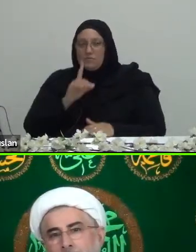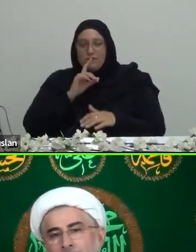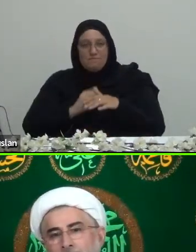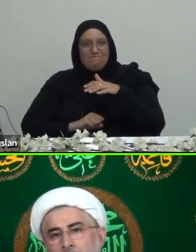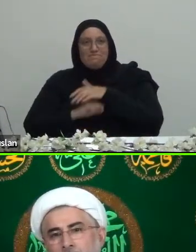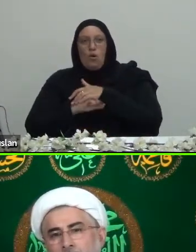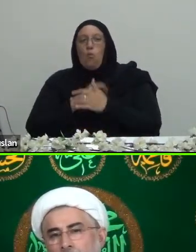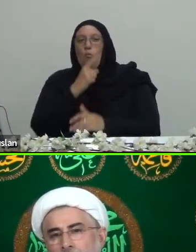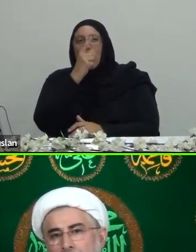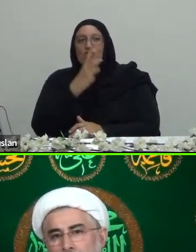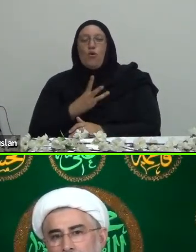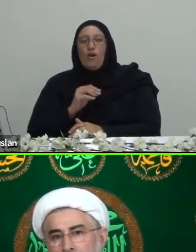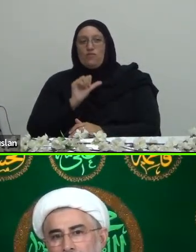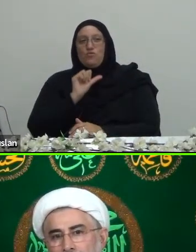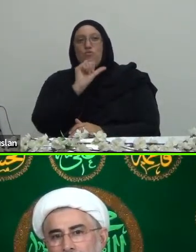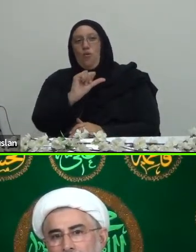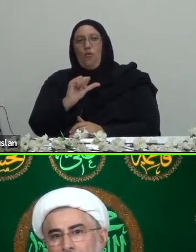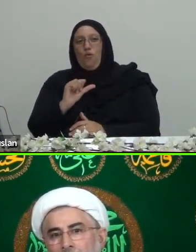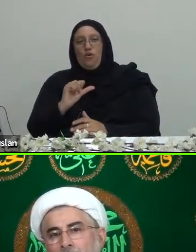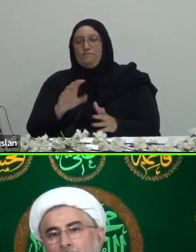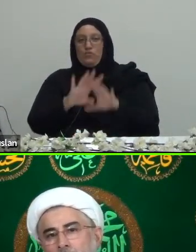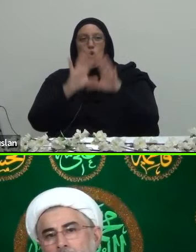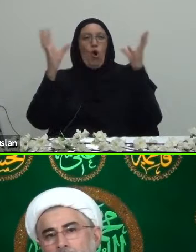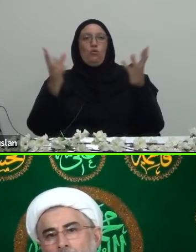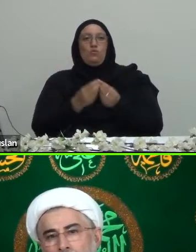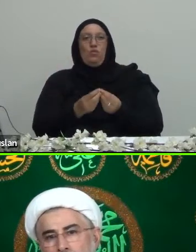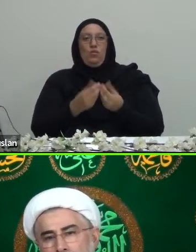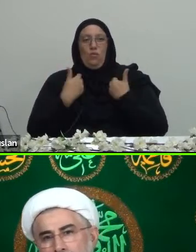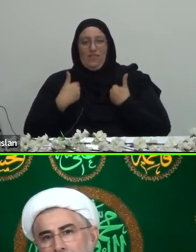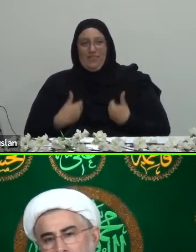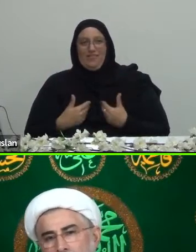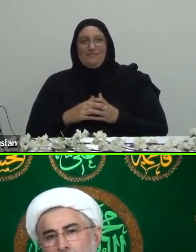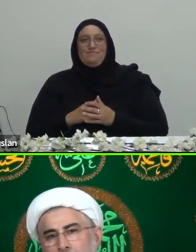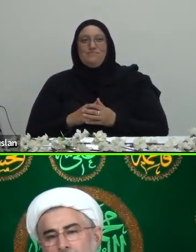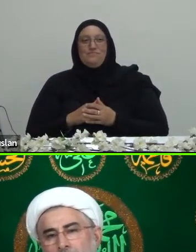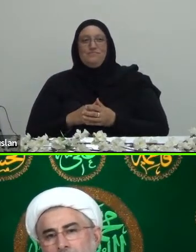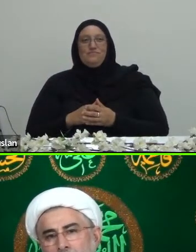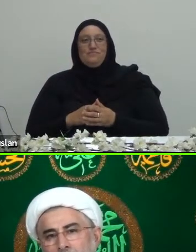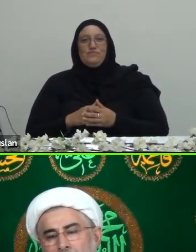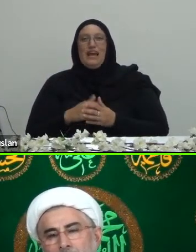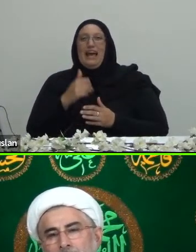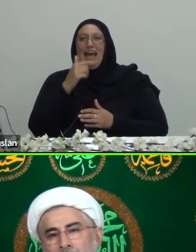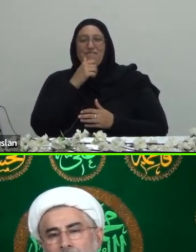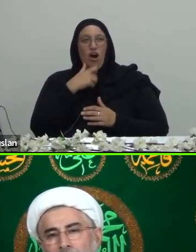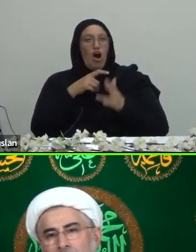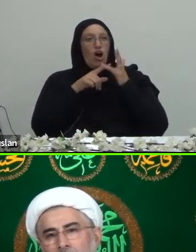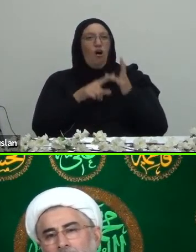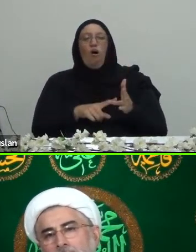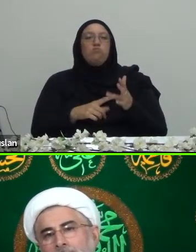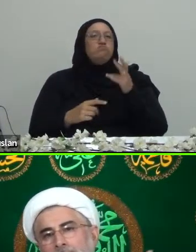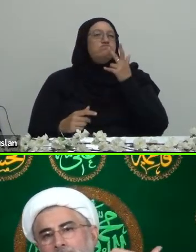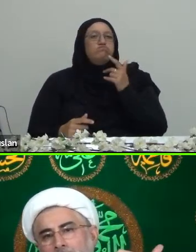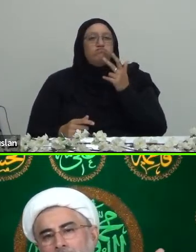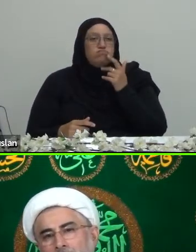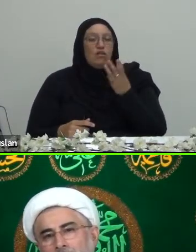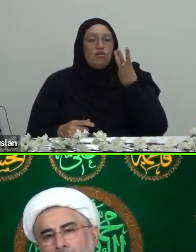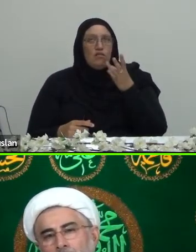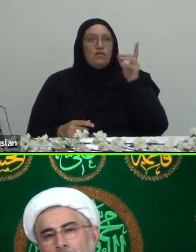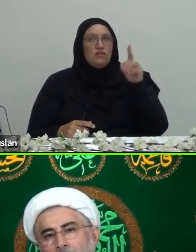the beneficiary of the inheritance. So my children, in a simple term, if I die